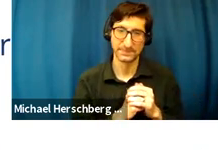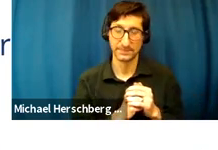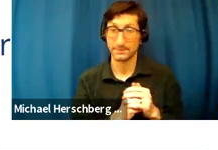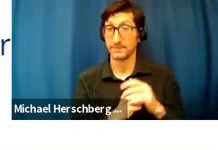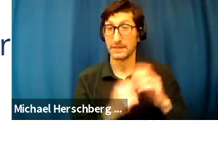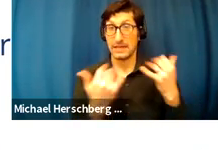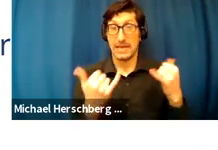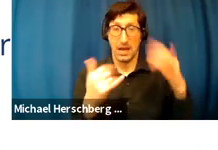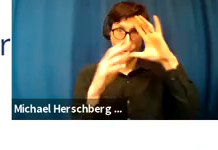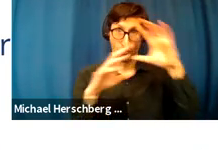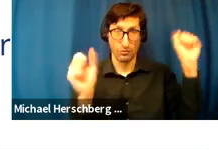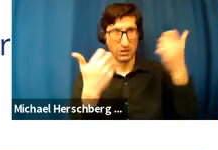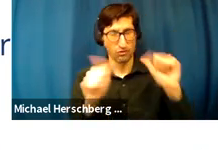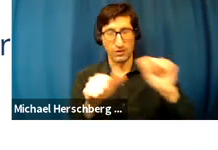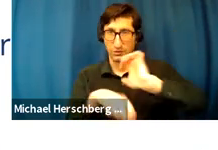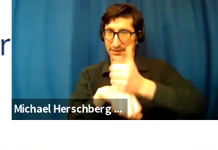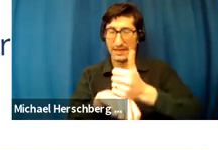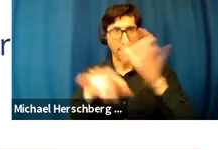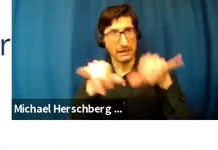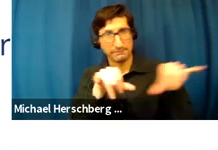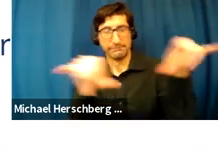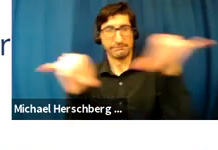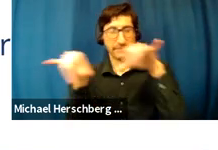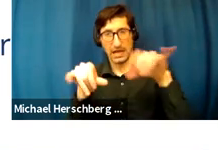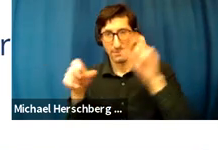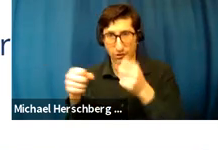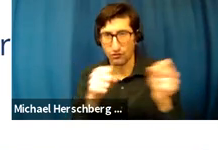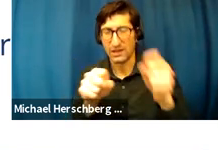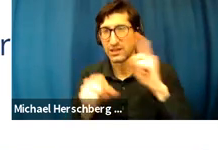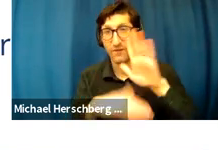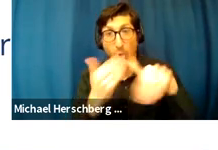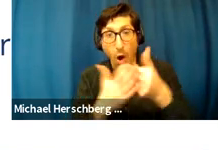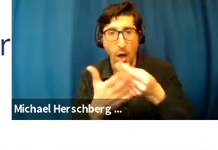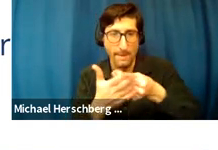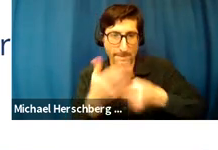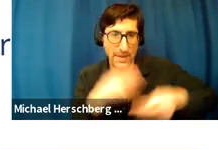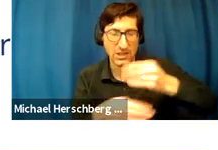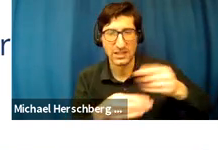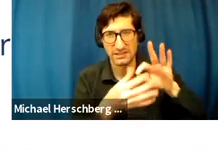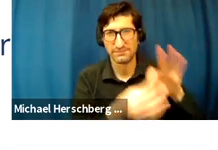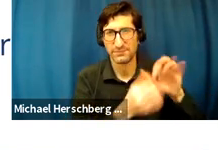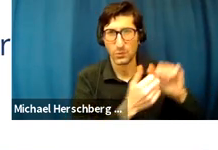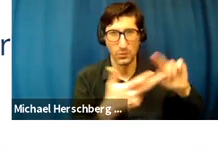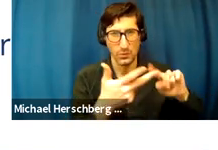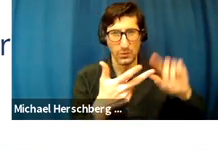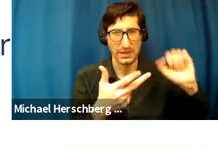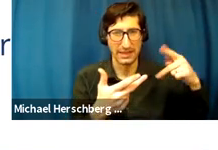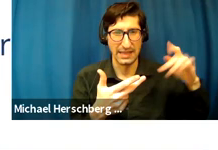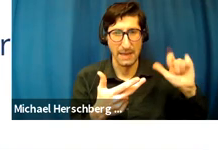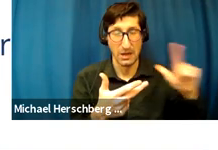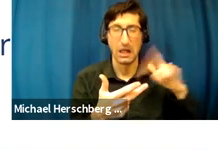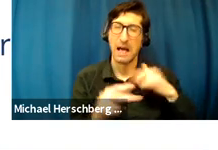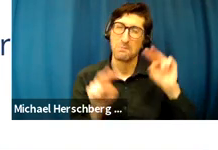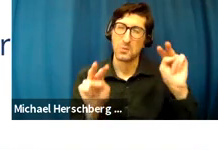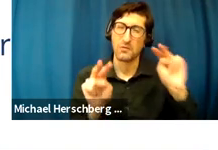more to create a cohesive strategy across our operating capital budgets. And I'm looking forward to presenting our capital budget proposal to the school